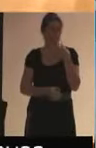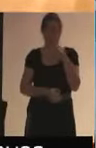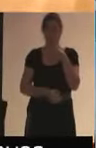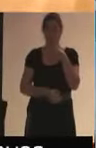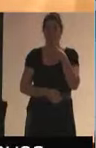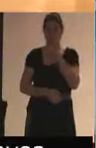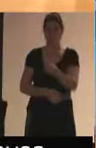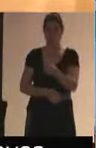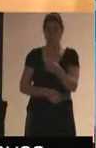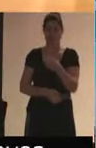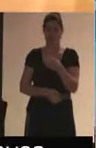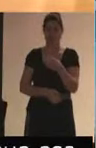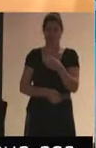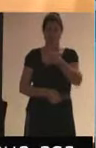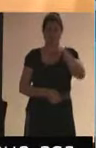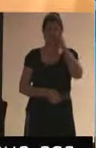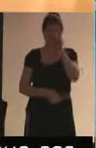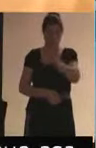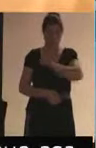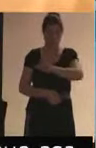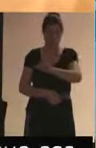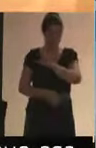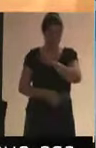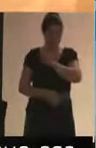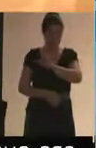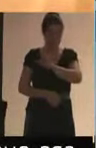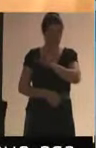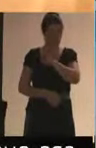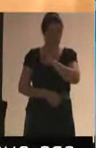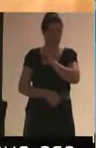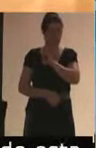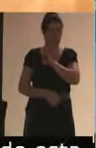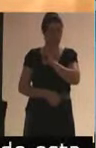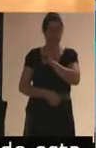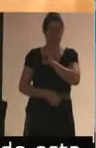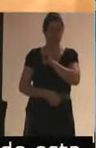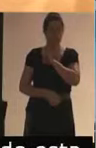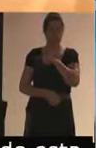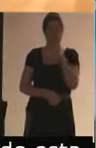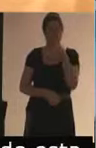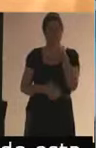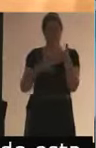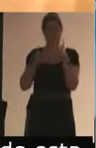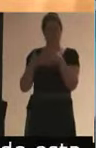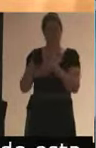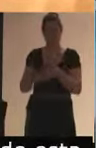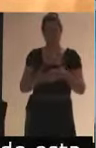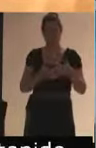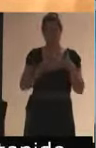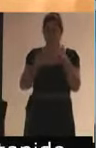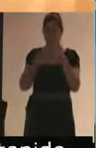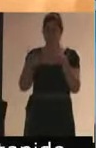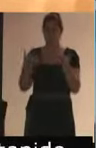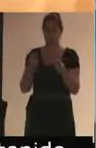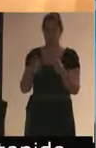problem, because of the difficulties it entails. So we're aware of the fact that you had to